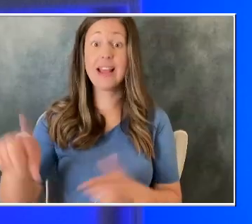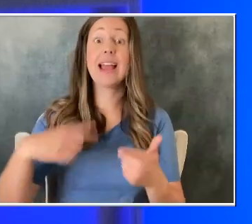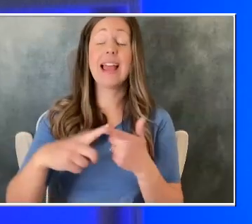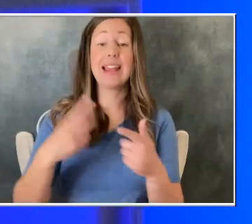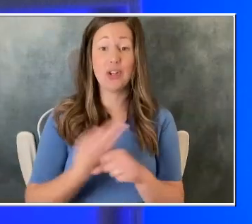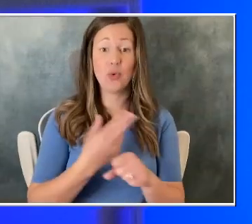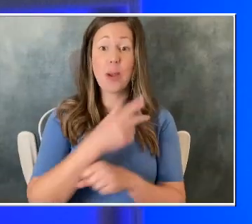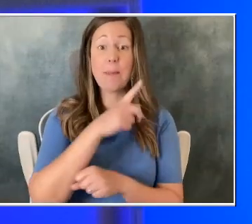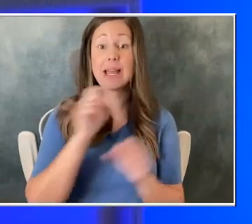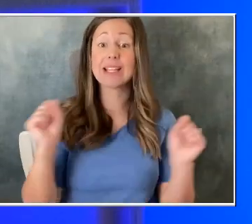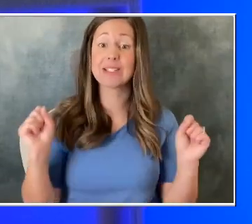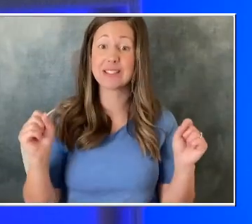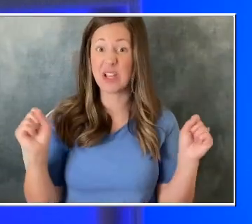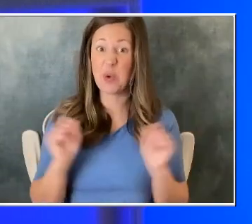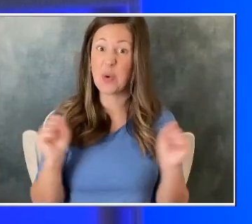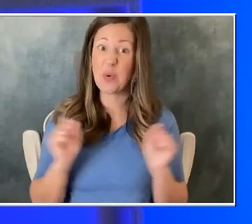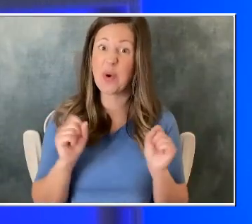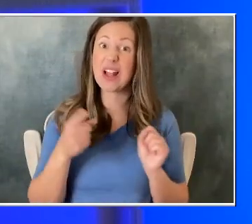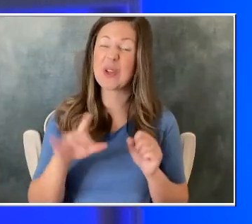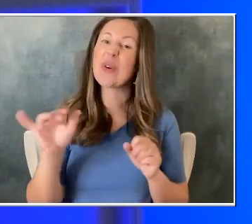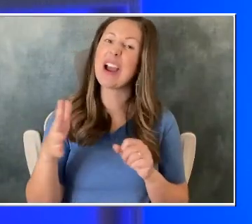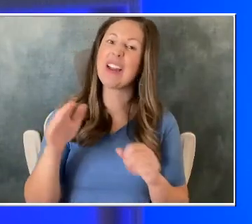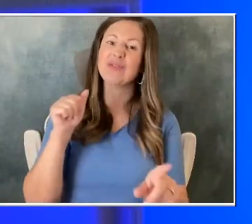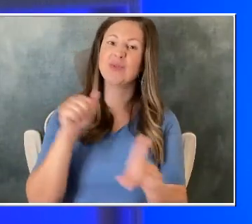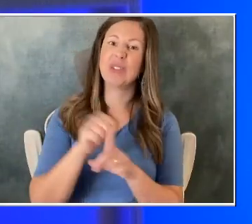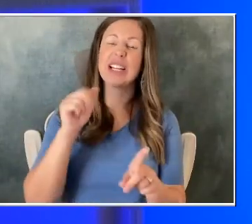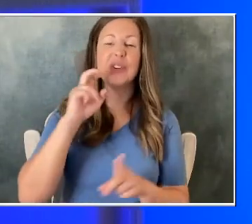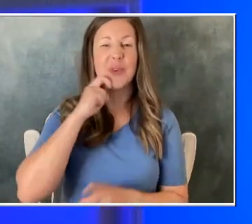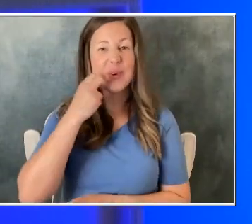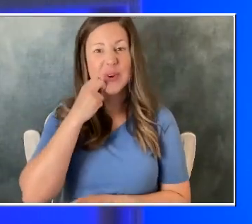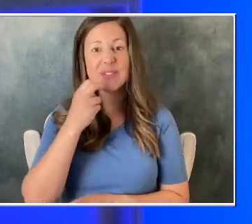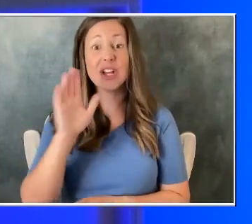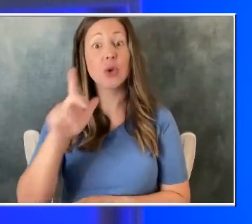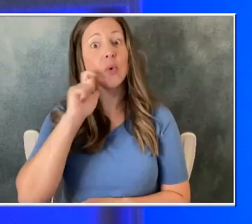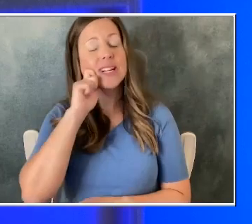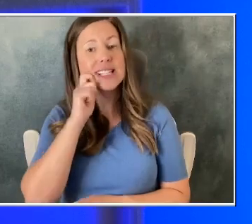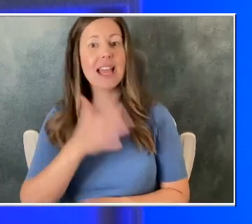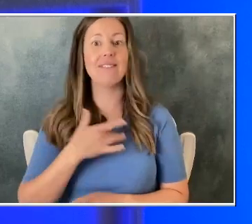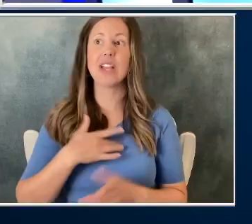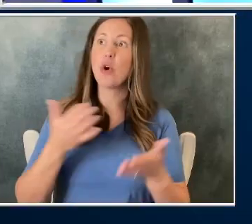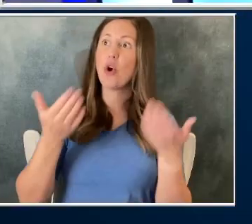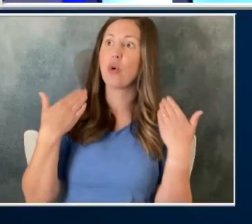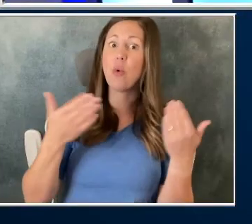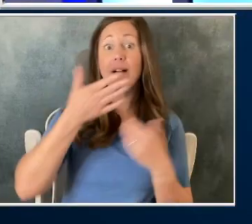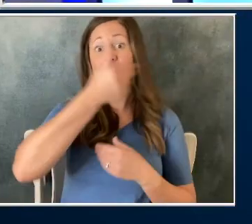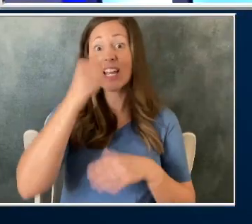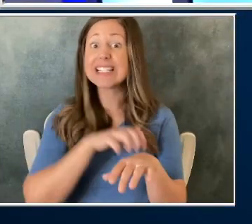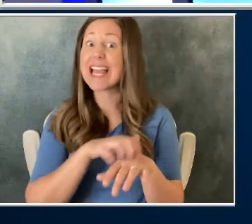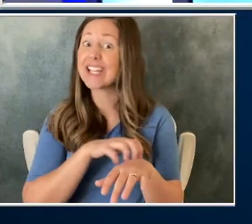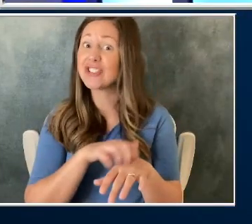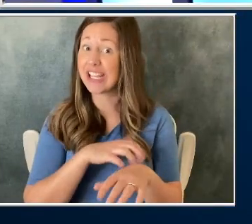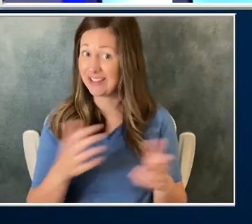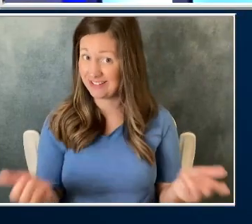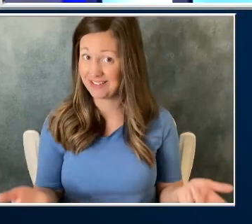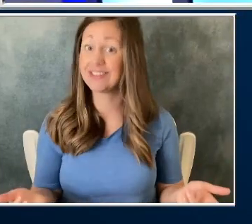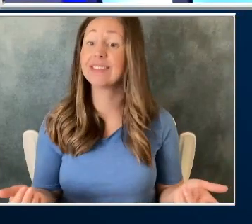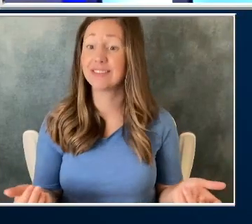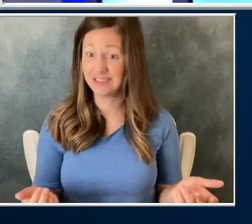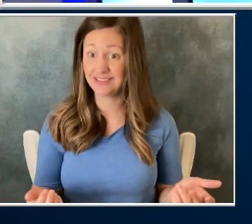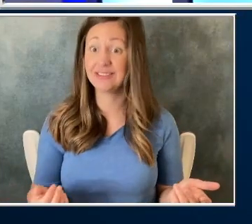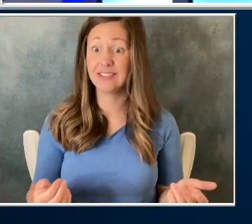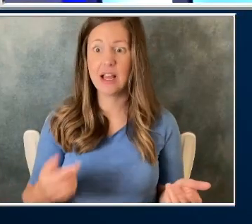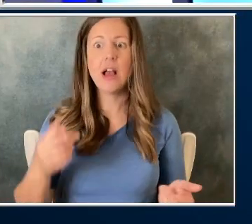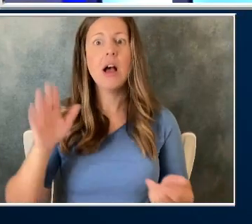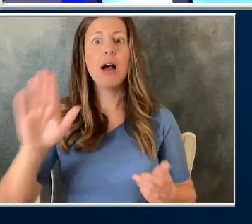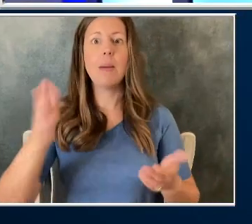you're fooling your nerves. If your skin feels cool, it forgets that it's itchy. Did you want to just put your whole body in the refrigerator? I bet, Tamara, you would have liked to have a total